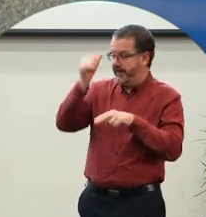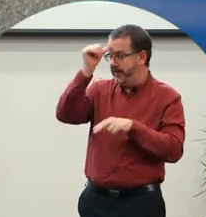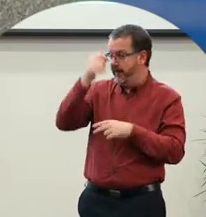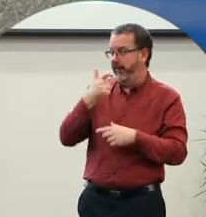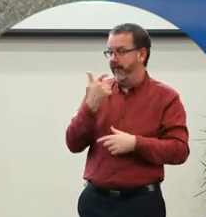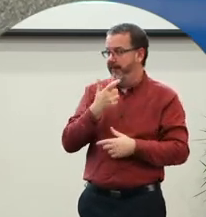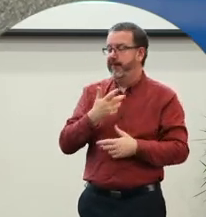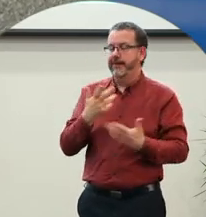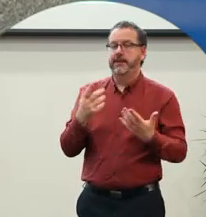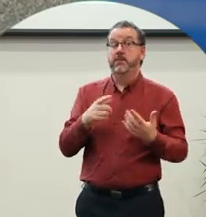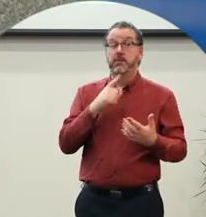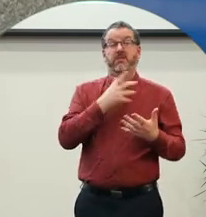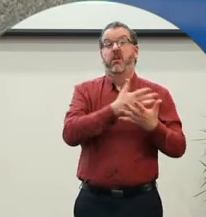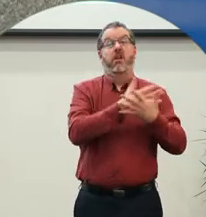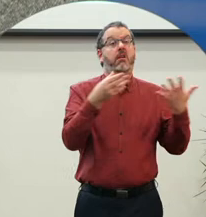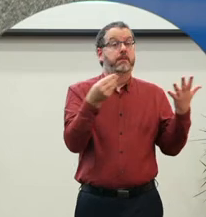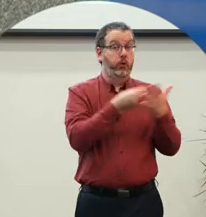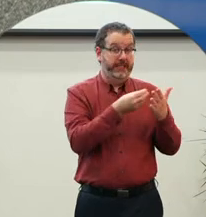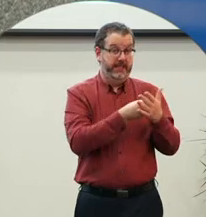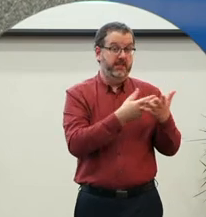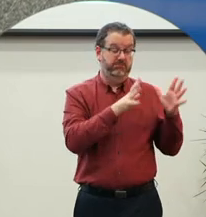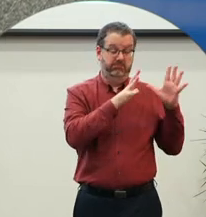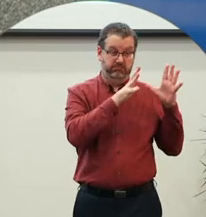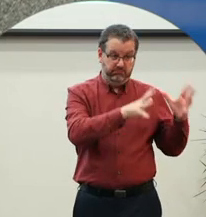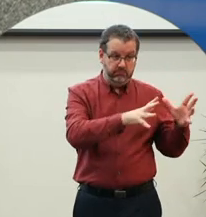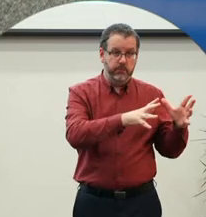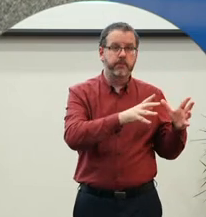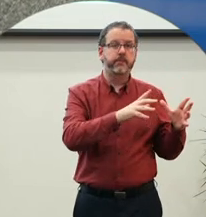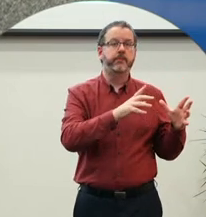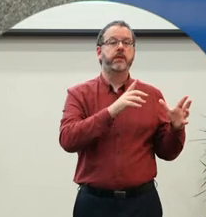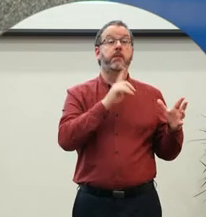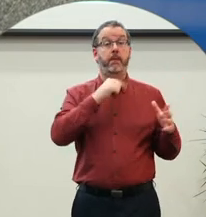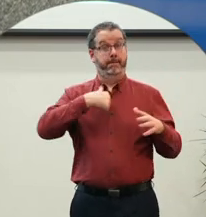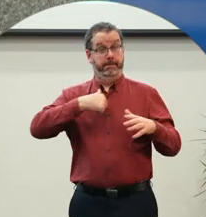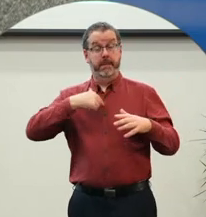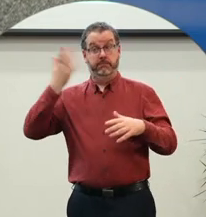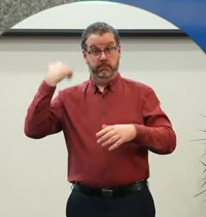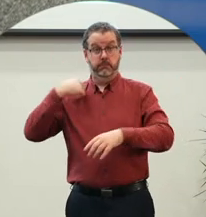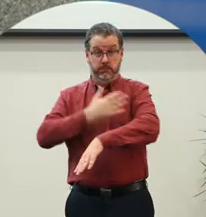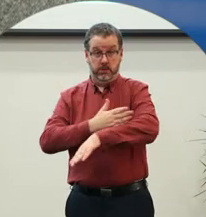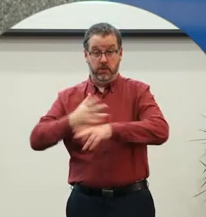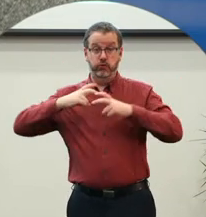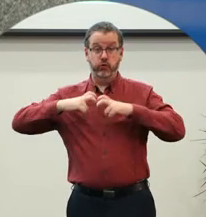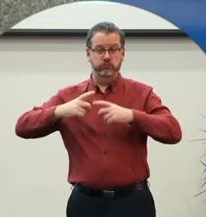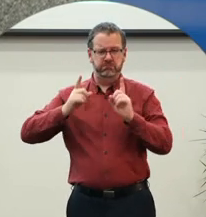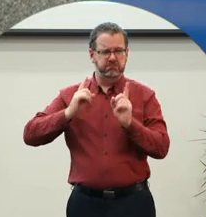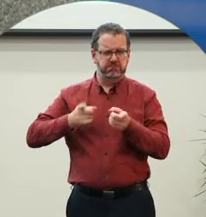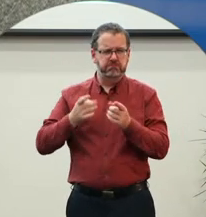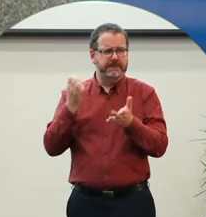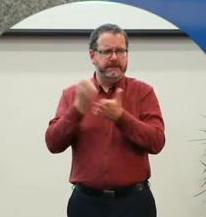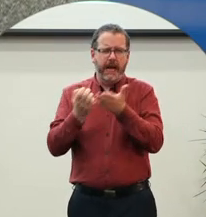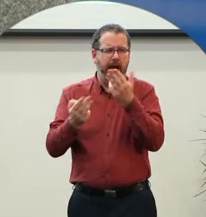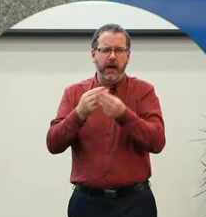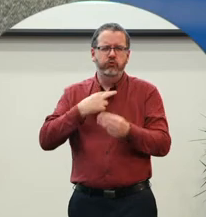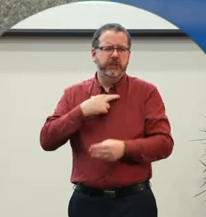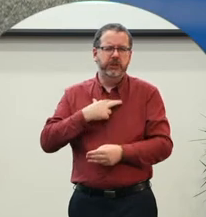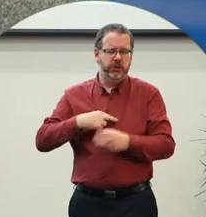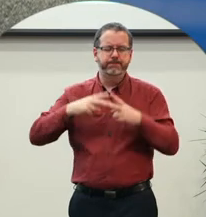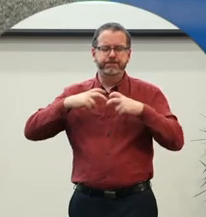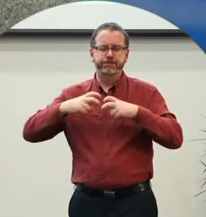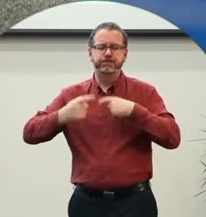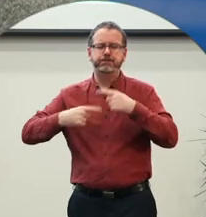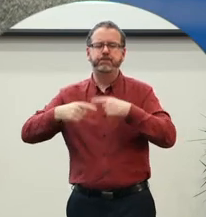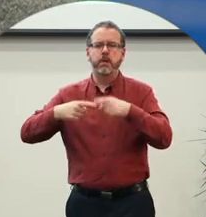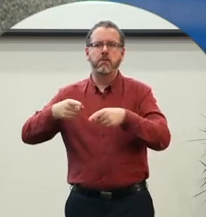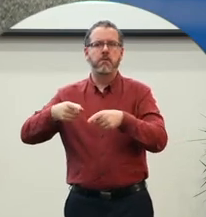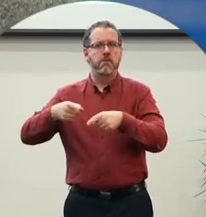So there was a lot of money, and it wasn't towards the end of the research that I really got the full picture on Rose's wealth, because I